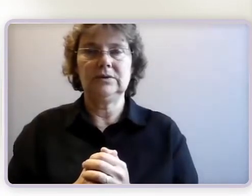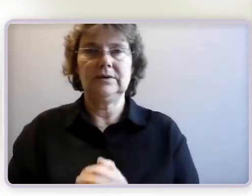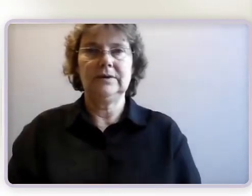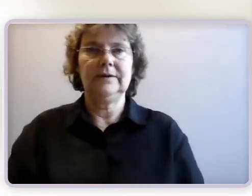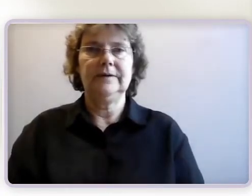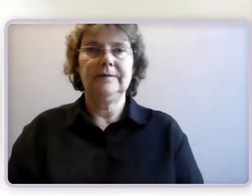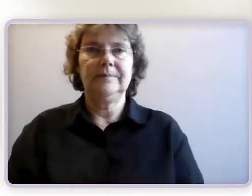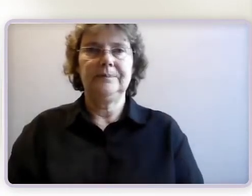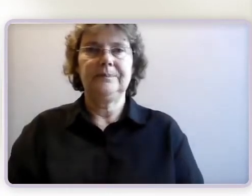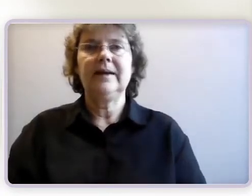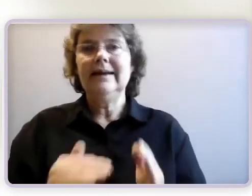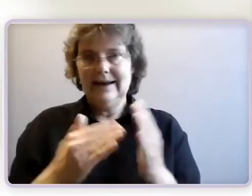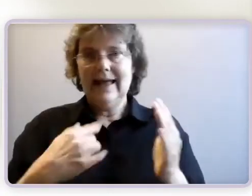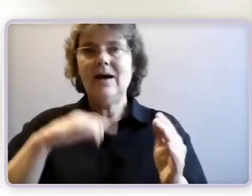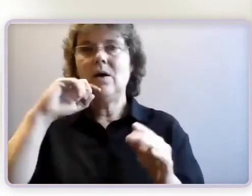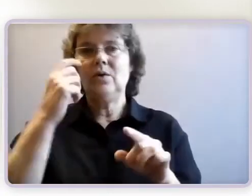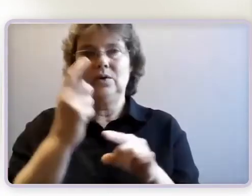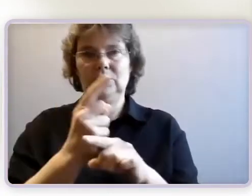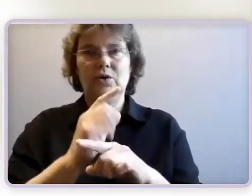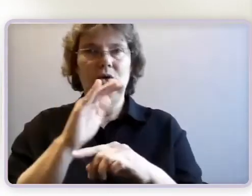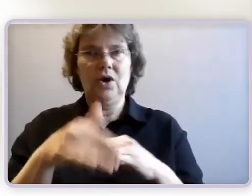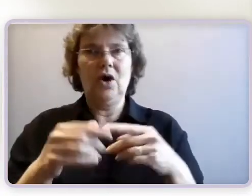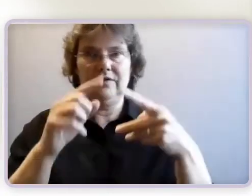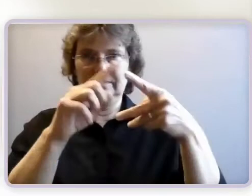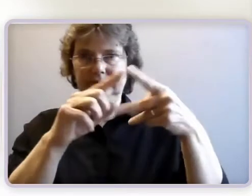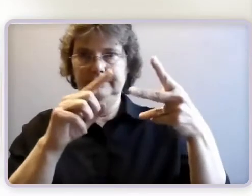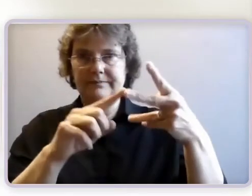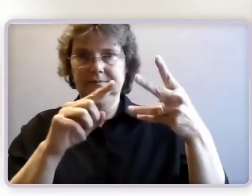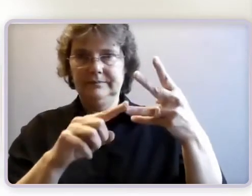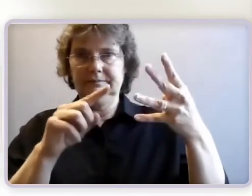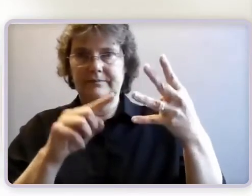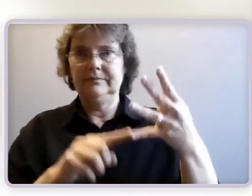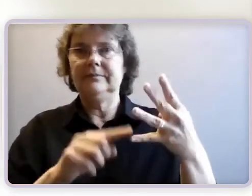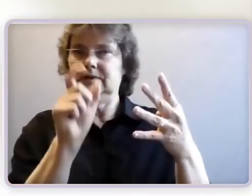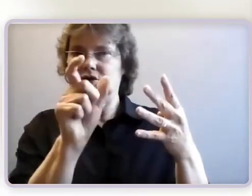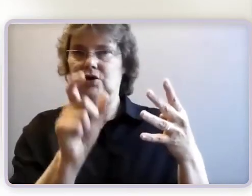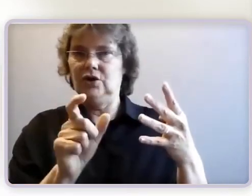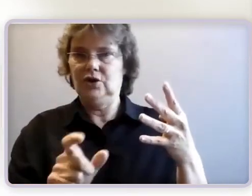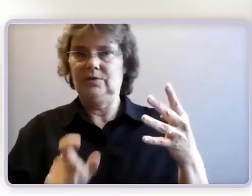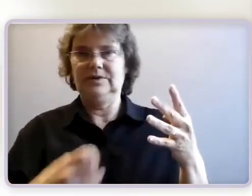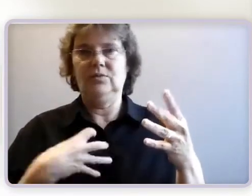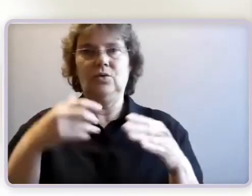I'm now going to talk about each of these terms on the screen in some more detail.